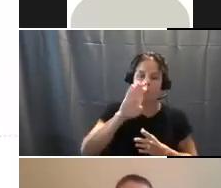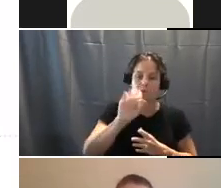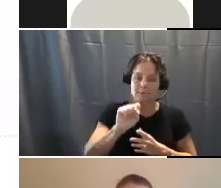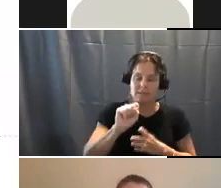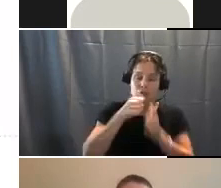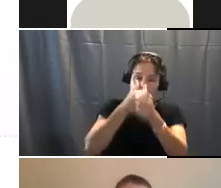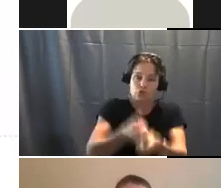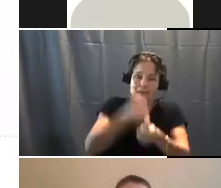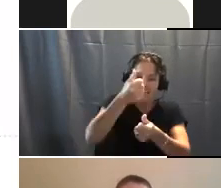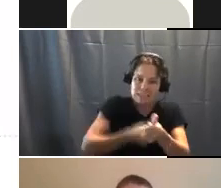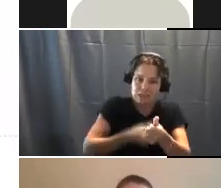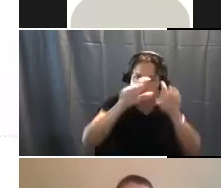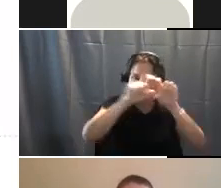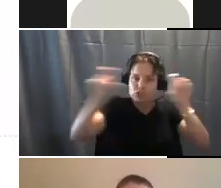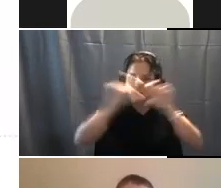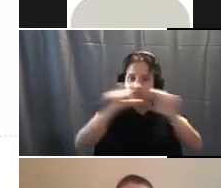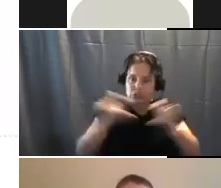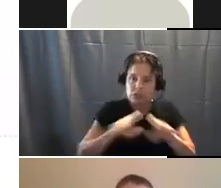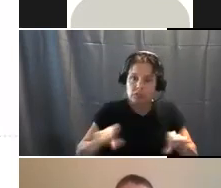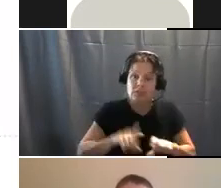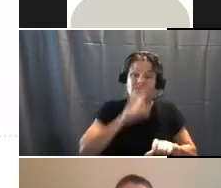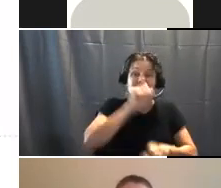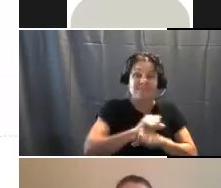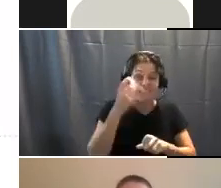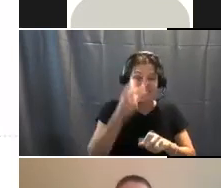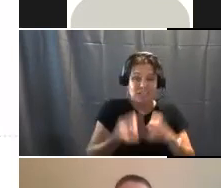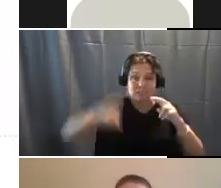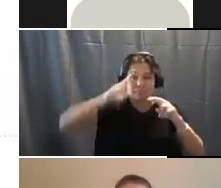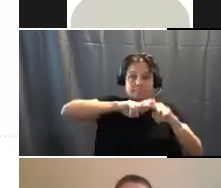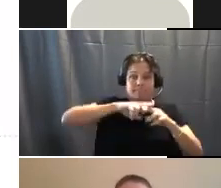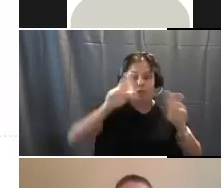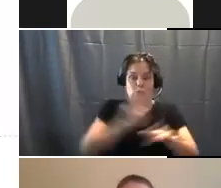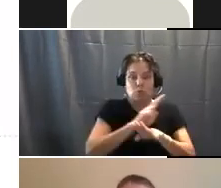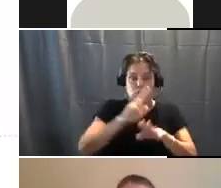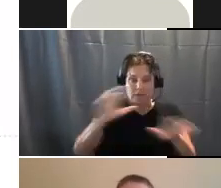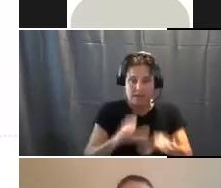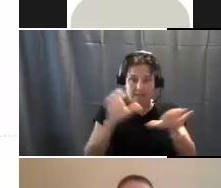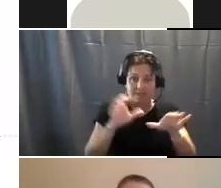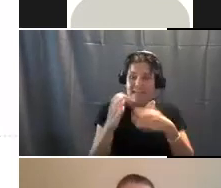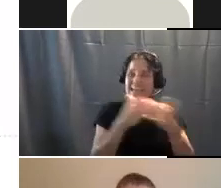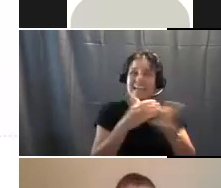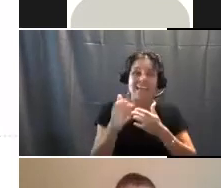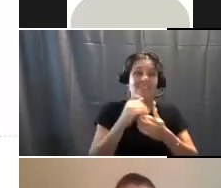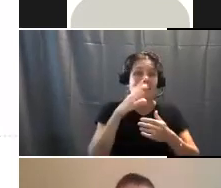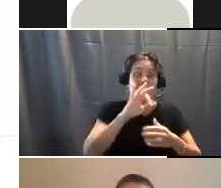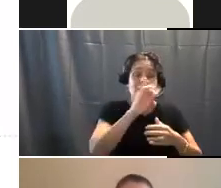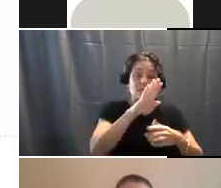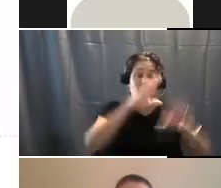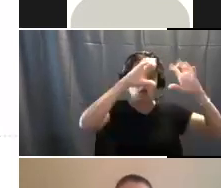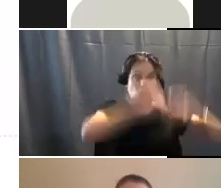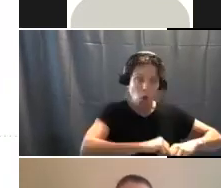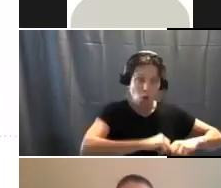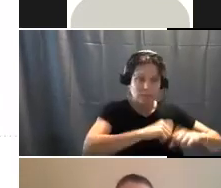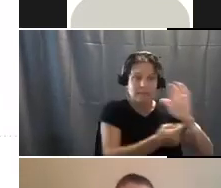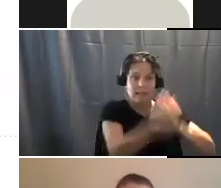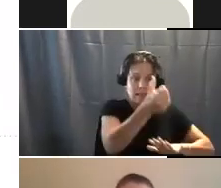also seen an increase in overall user activity. Even previously deleted or deactivated accounts are now